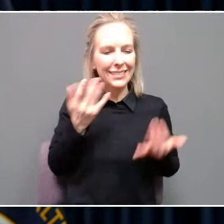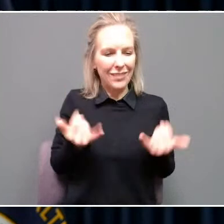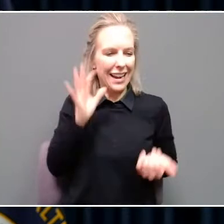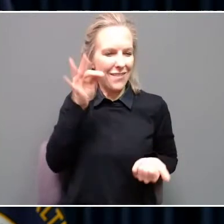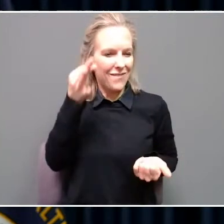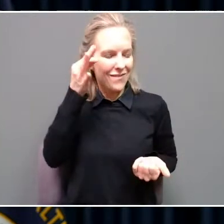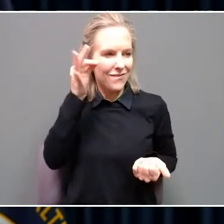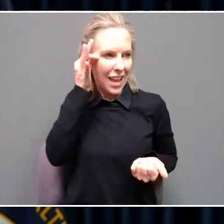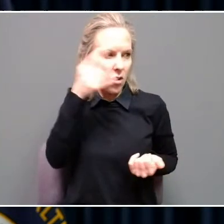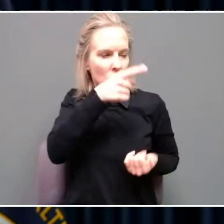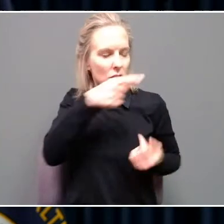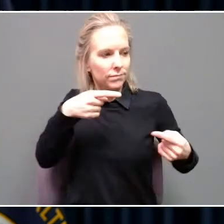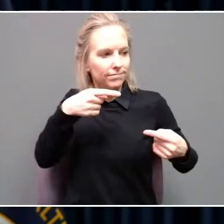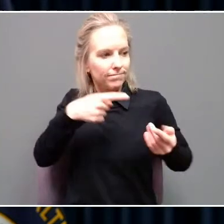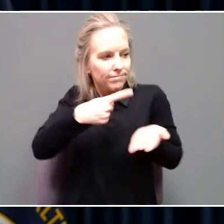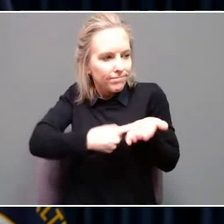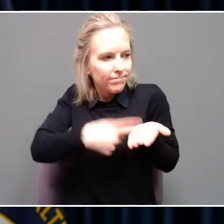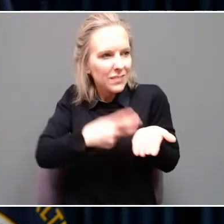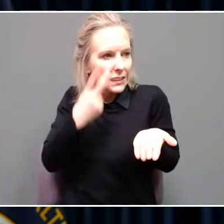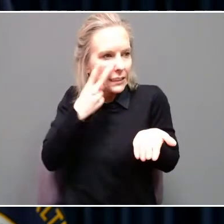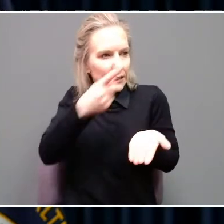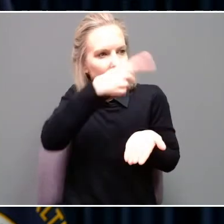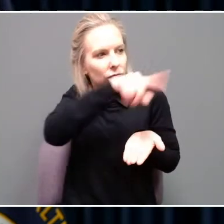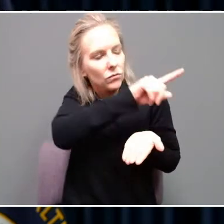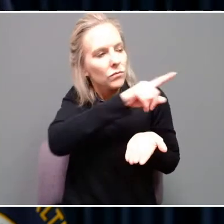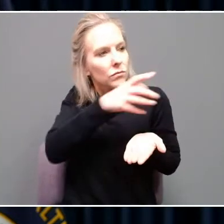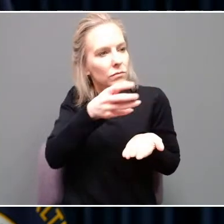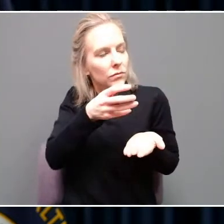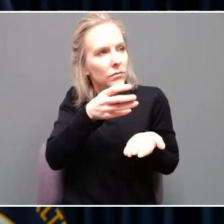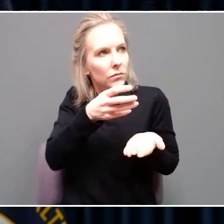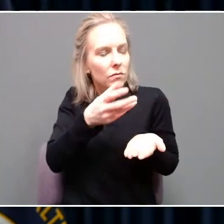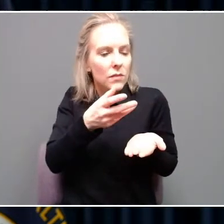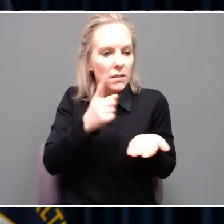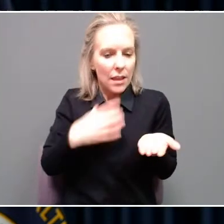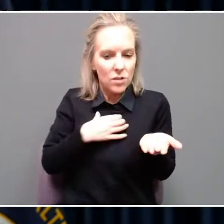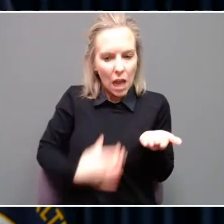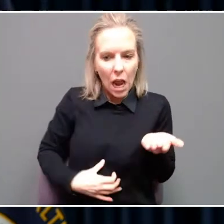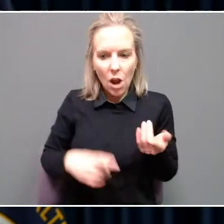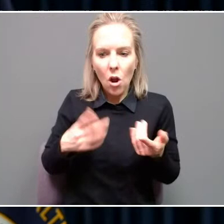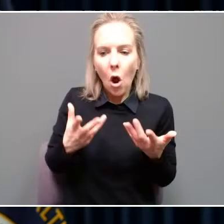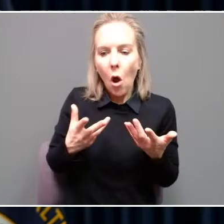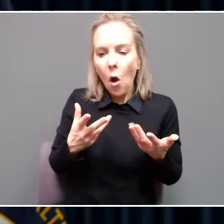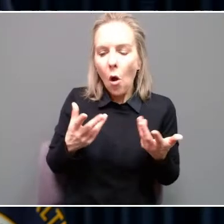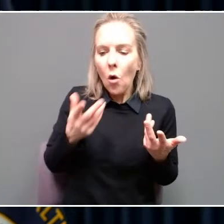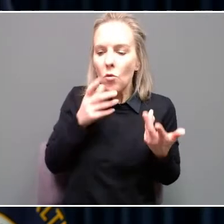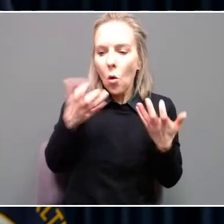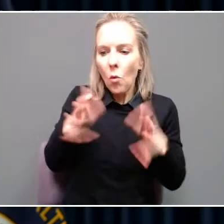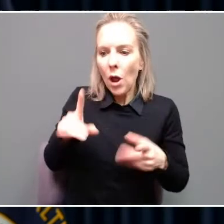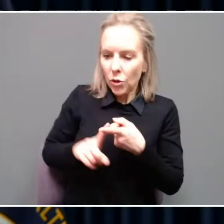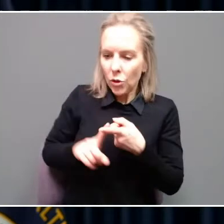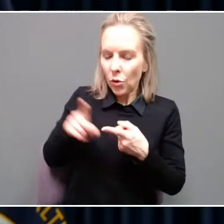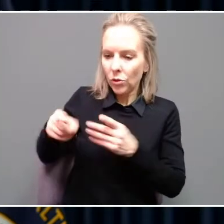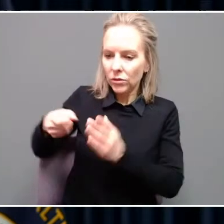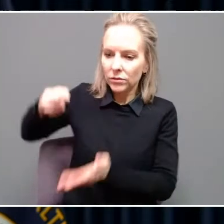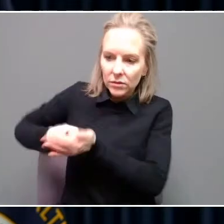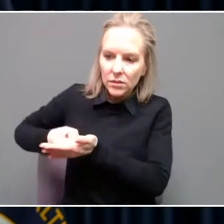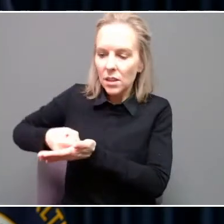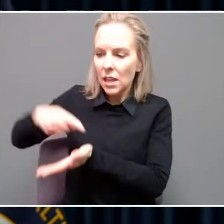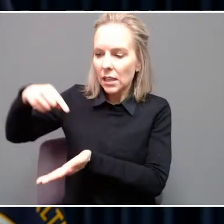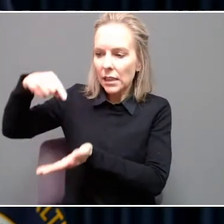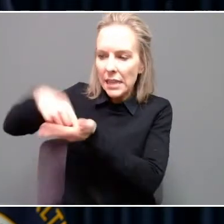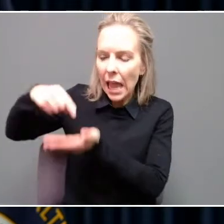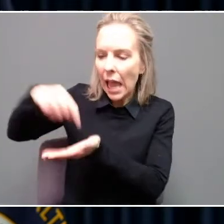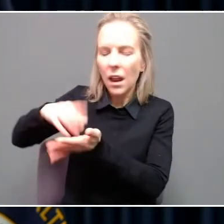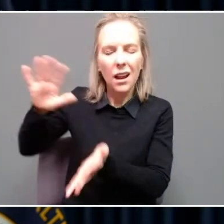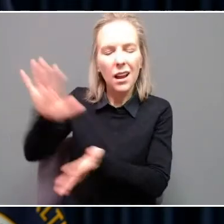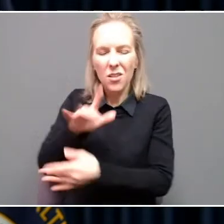others, you hear the desire to get something in exchange for not driving off the cliff. I personally don't think anybody,